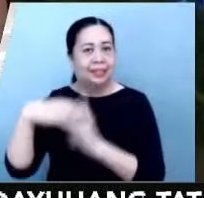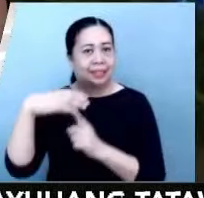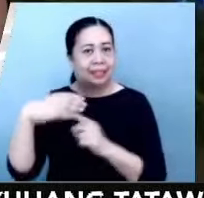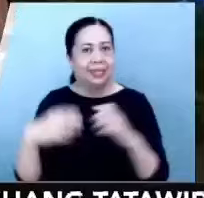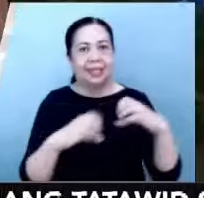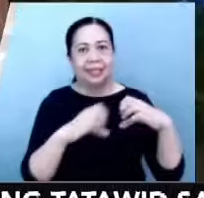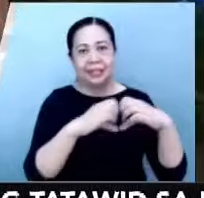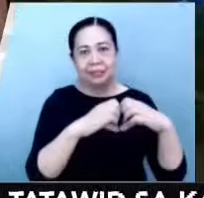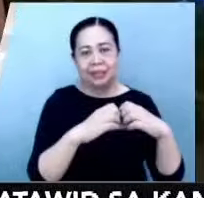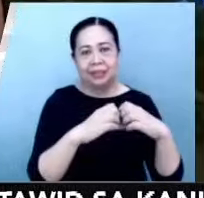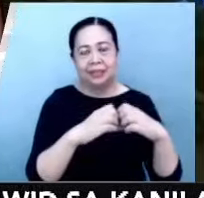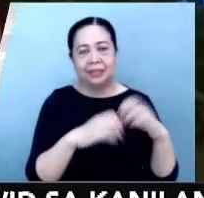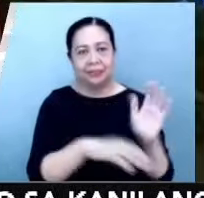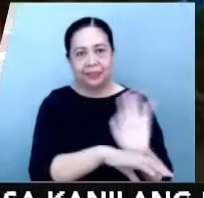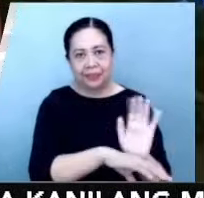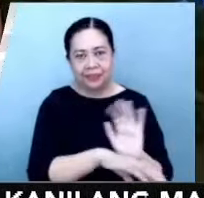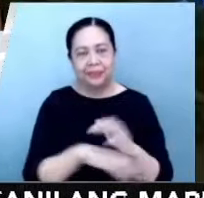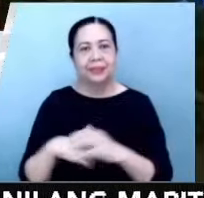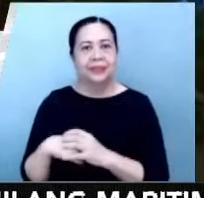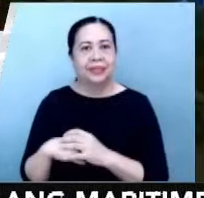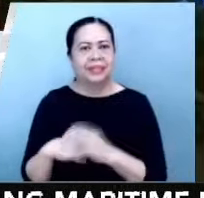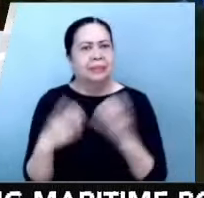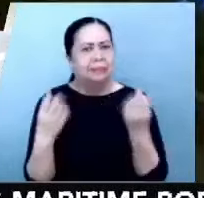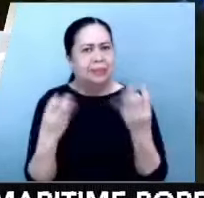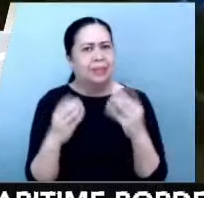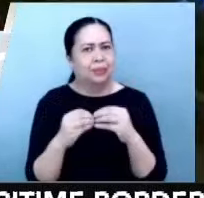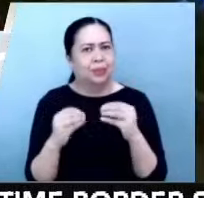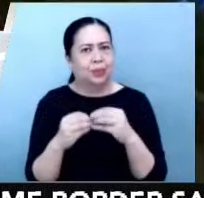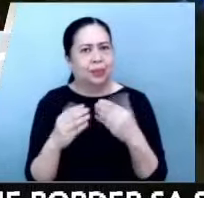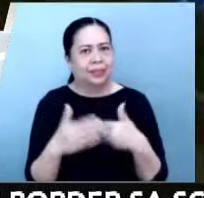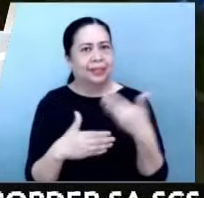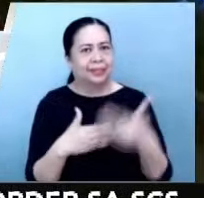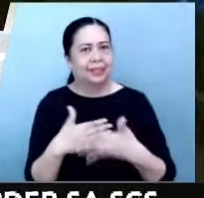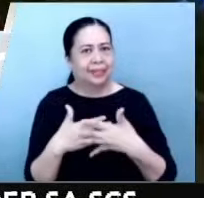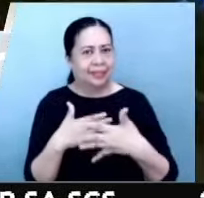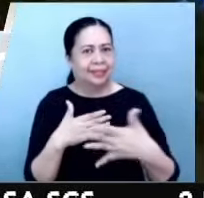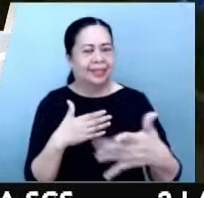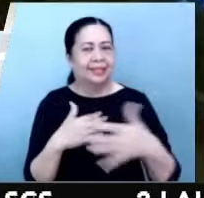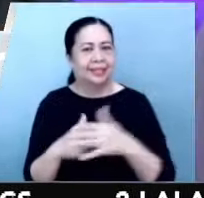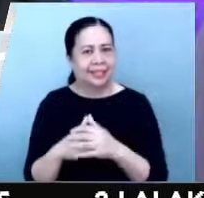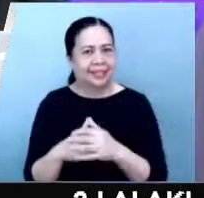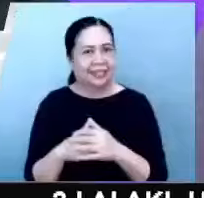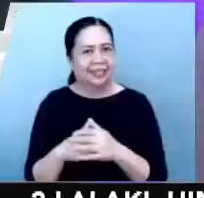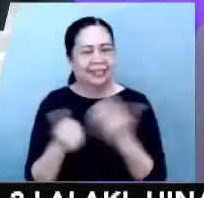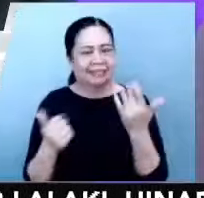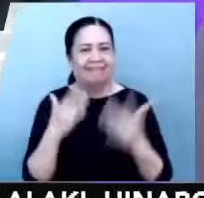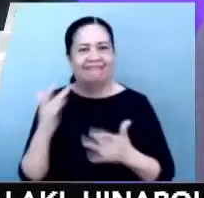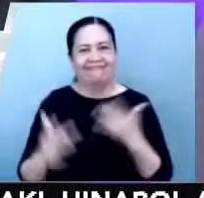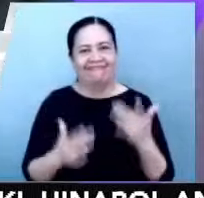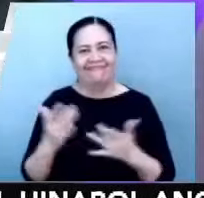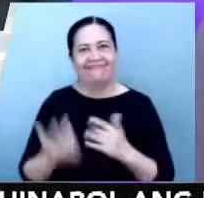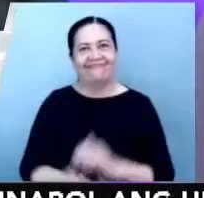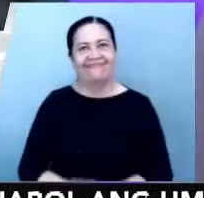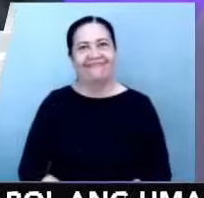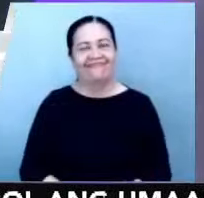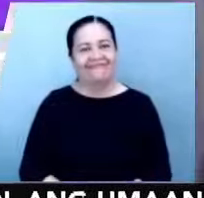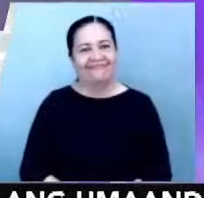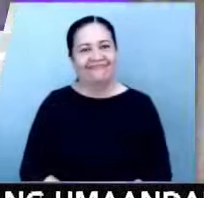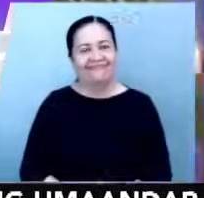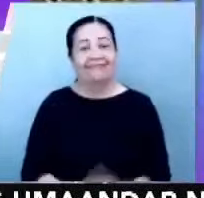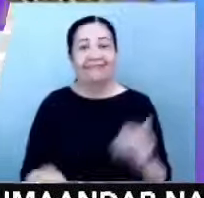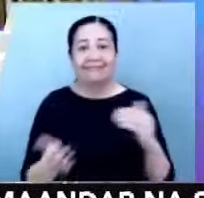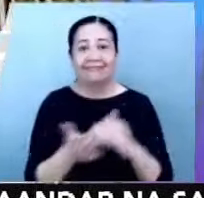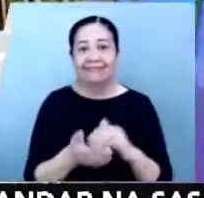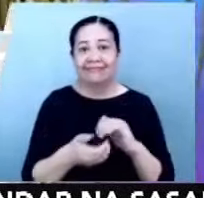And marami pang susunod, kaya that's double the excitement. Reunited din sina Alden